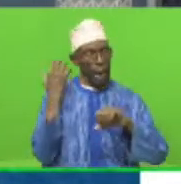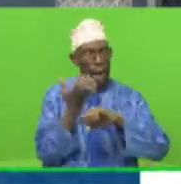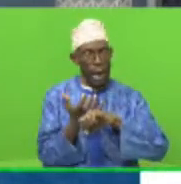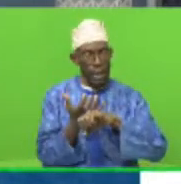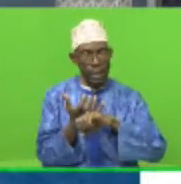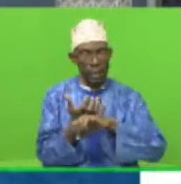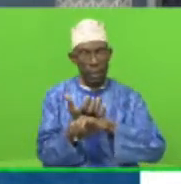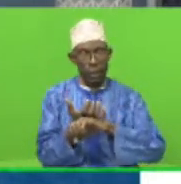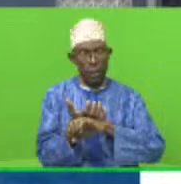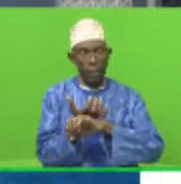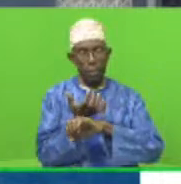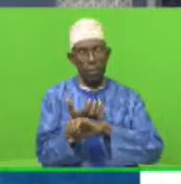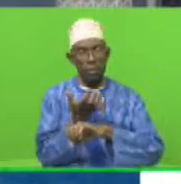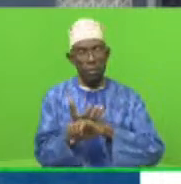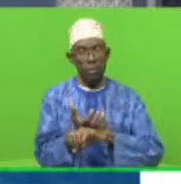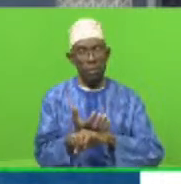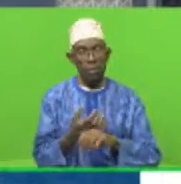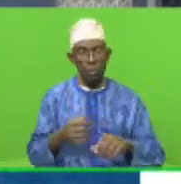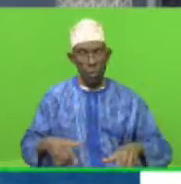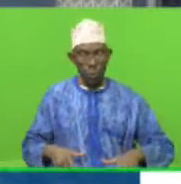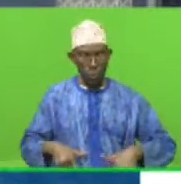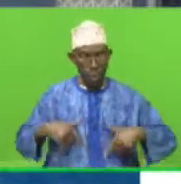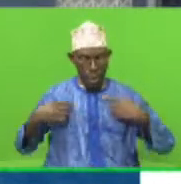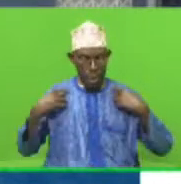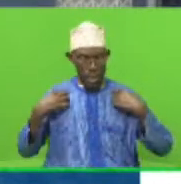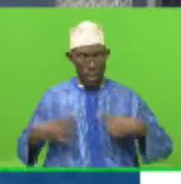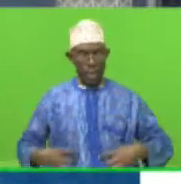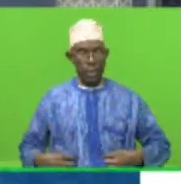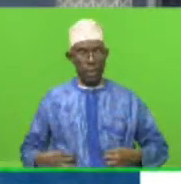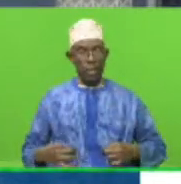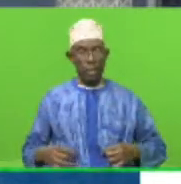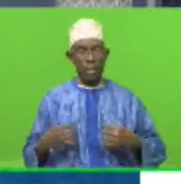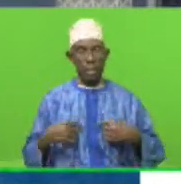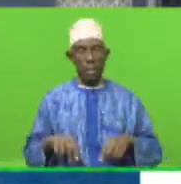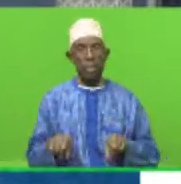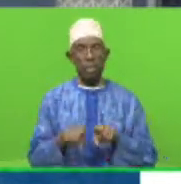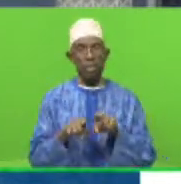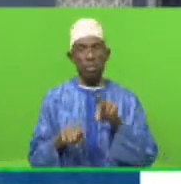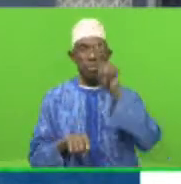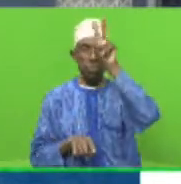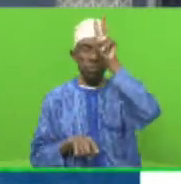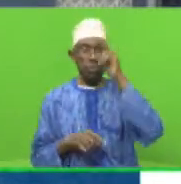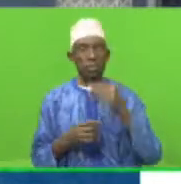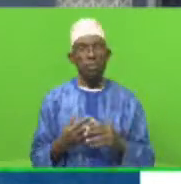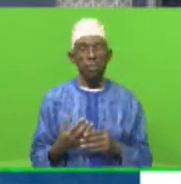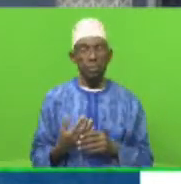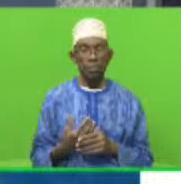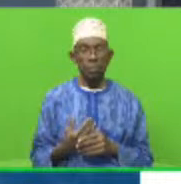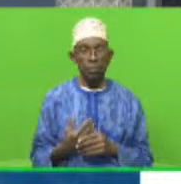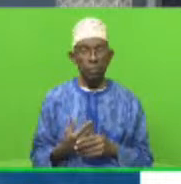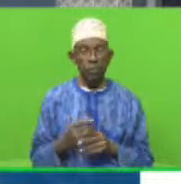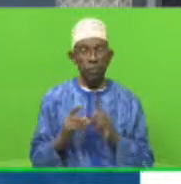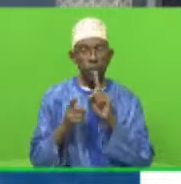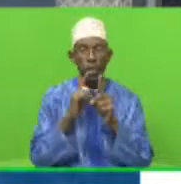difficult to wear your dress code is similar to that goat, wal-iyad billah. The way you talk is like that